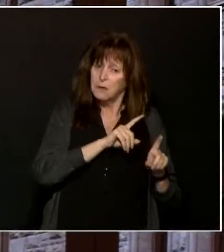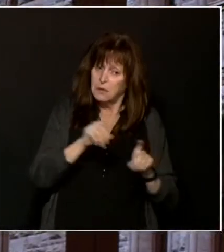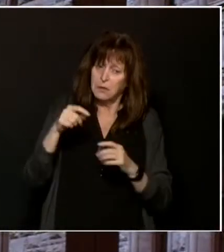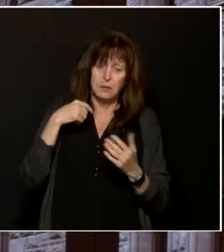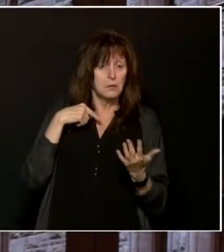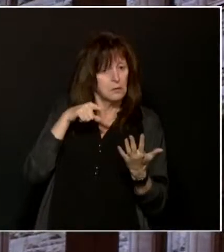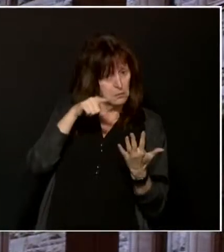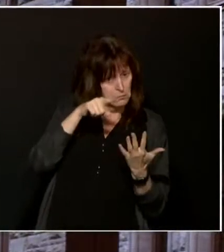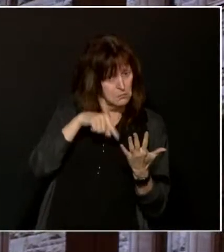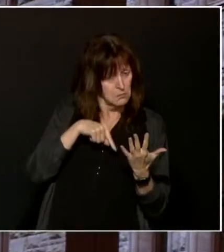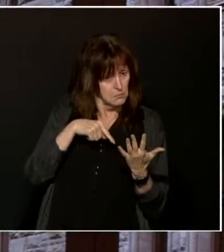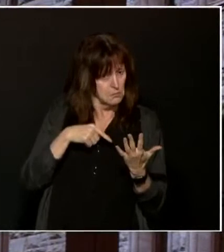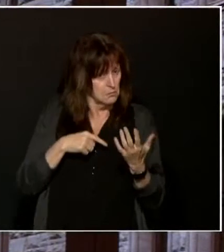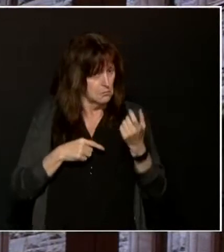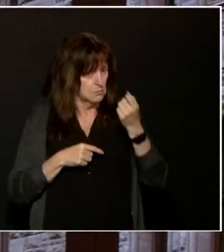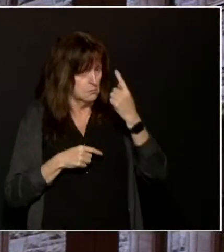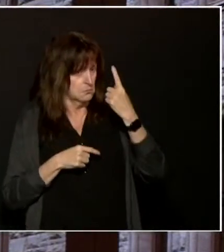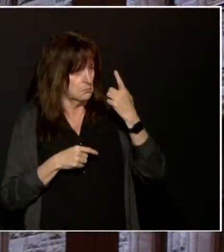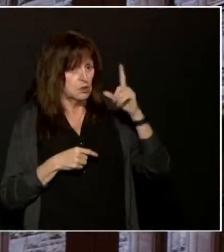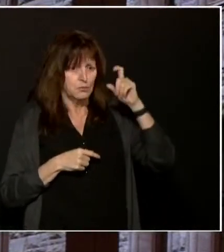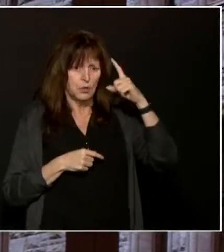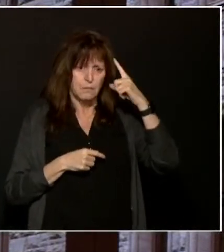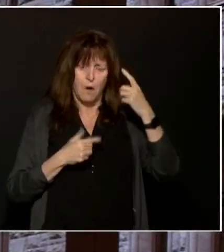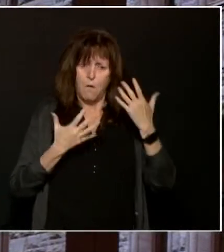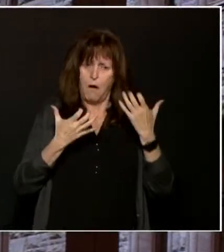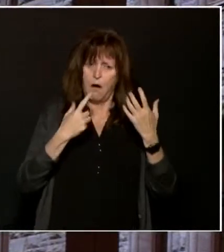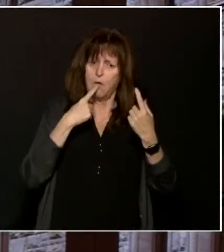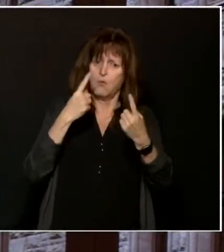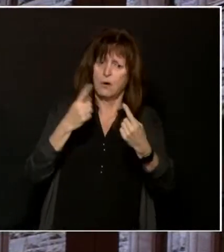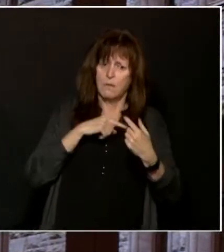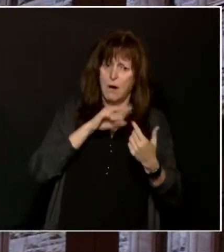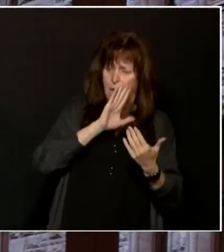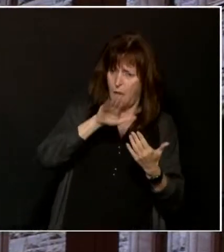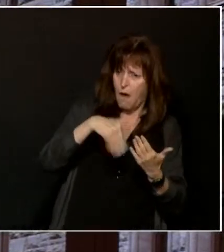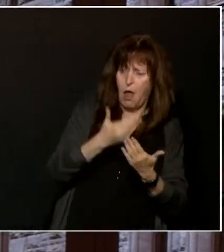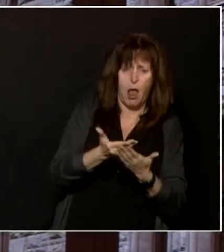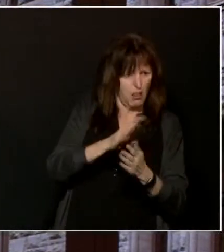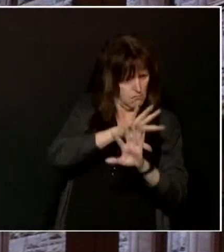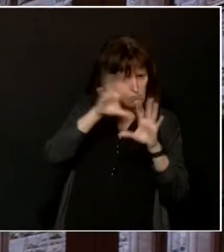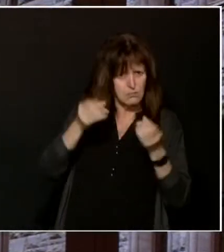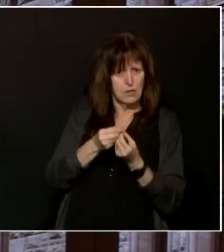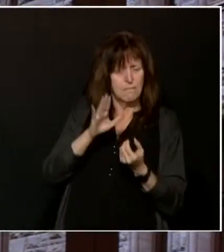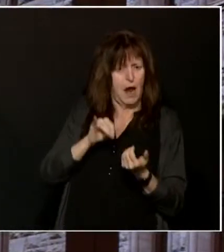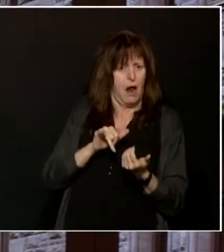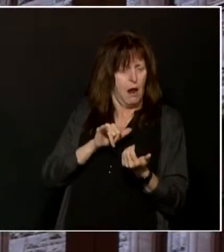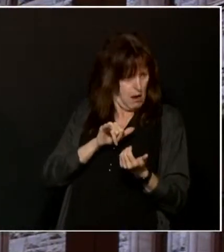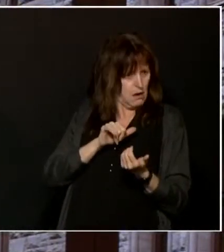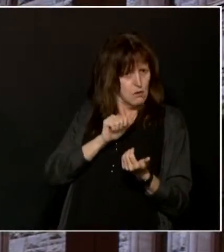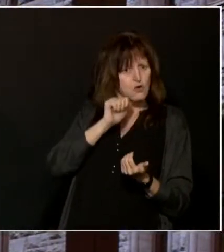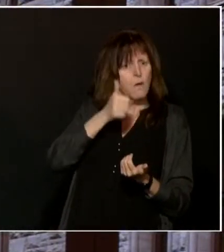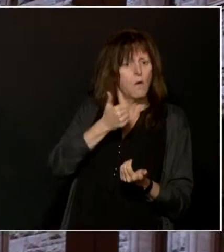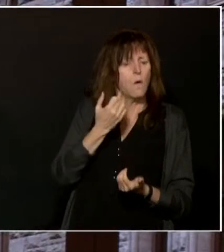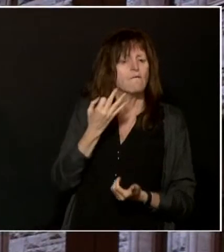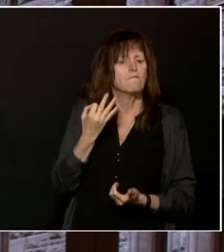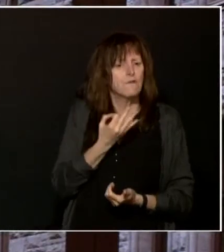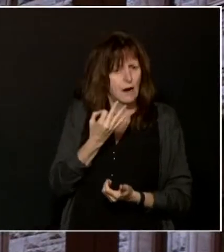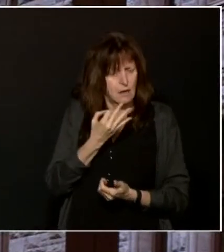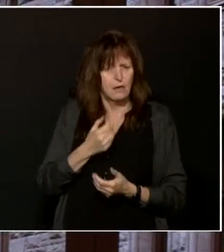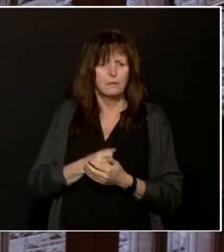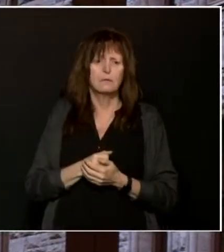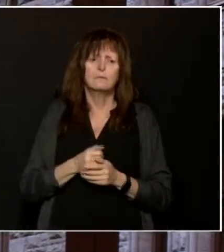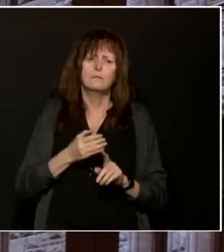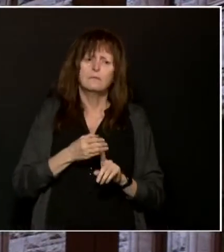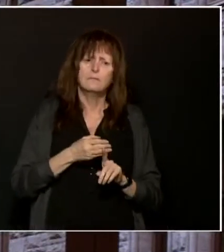looking for responses from all sectors by Friday. So as I commented on previous times, I've been supporting